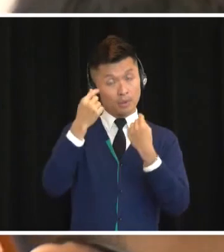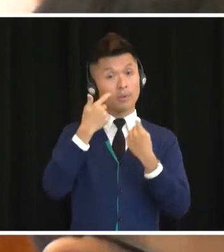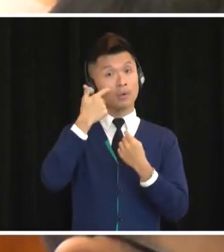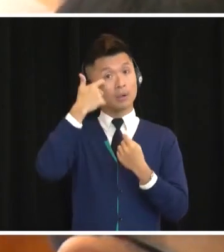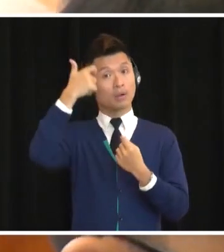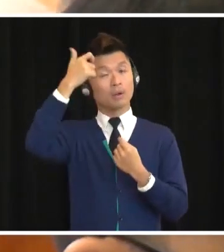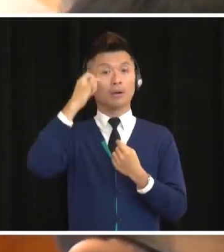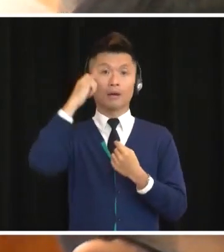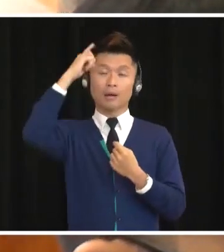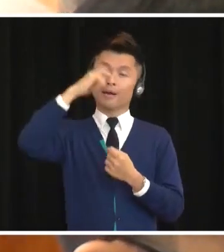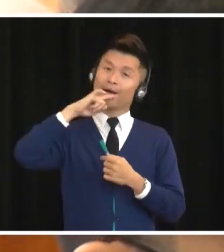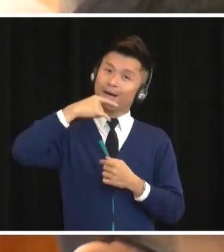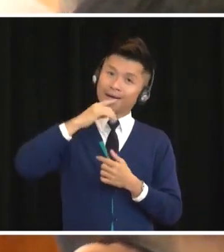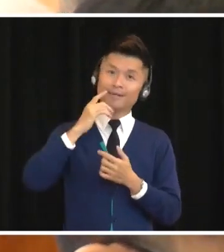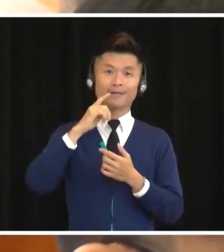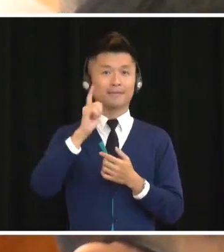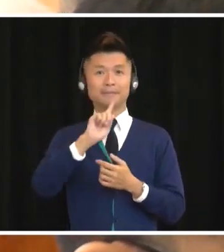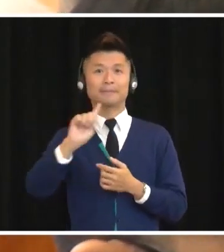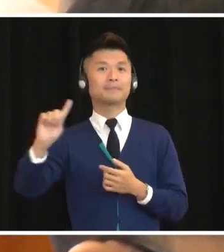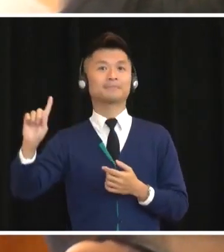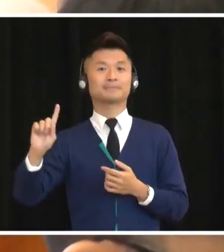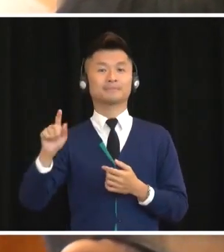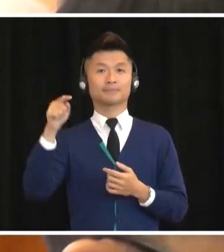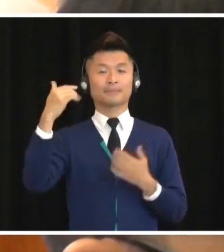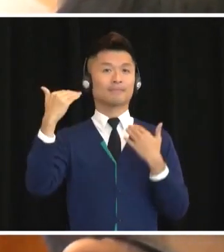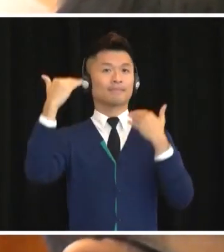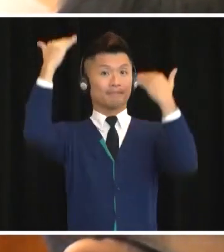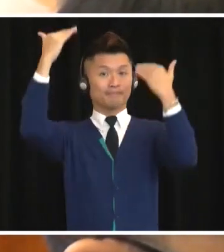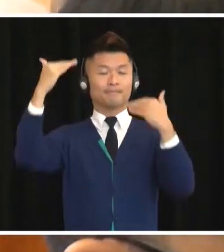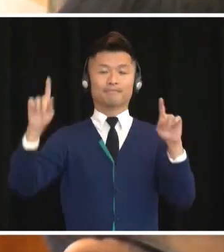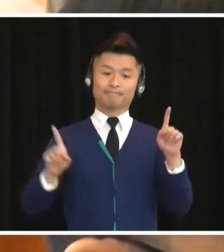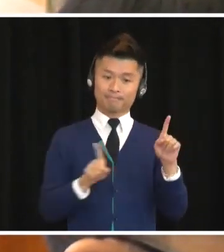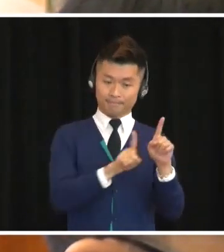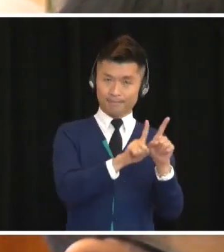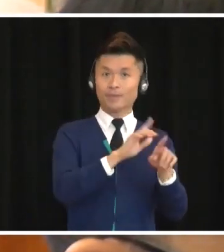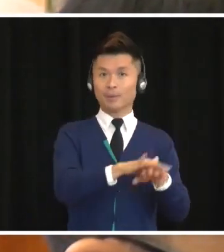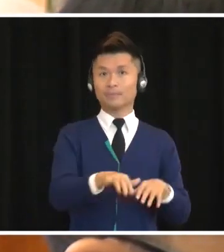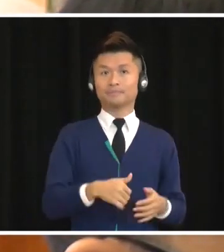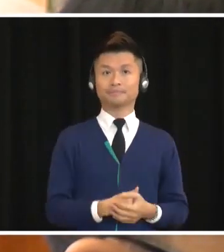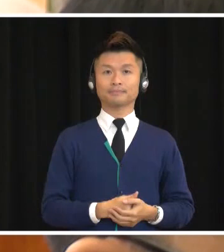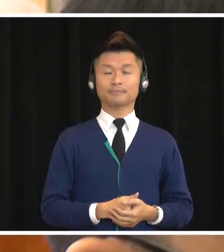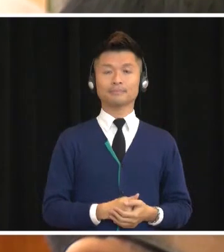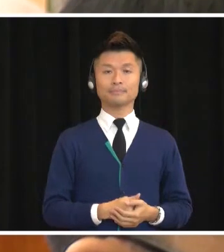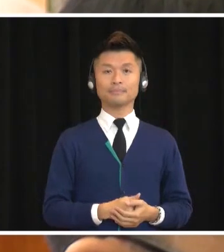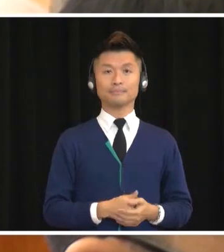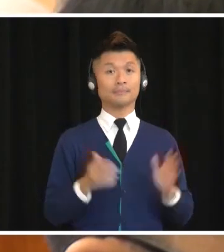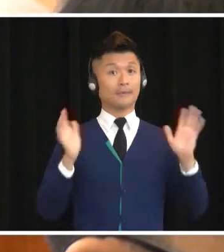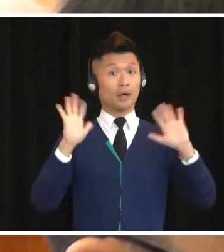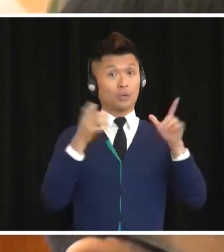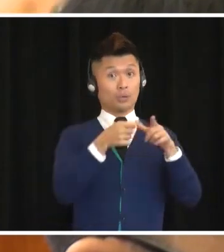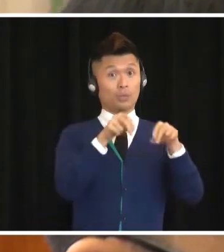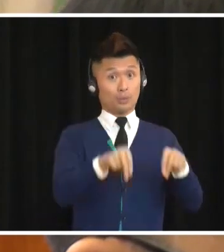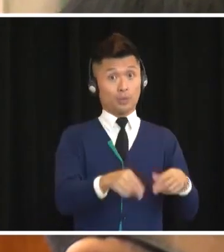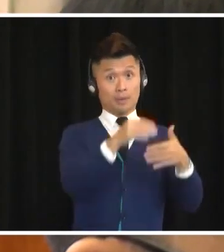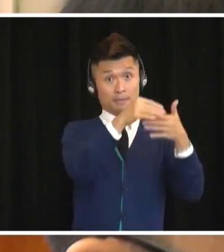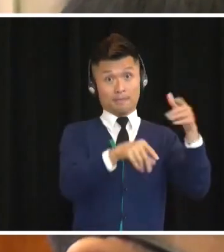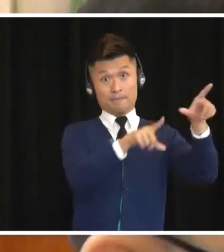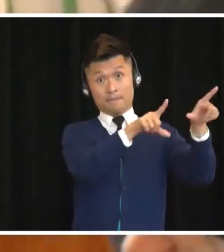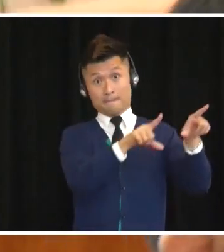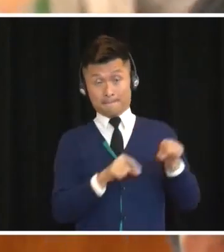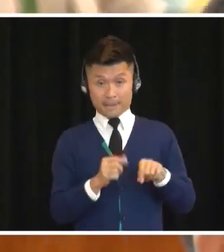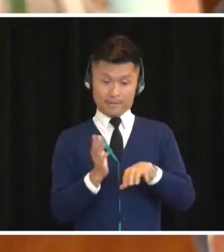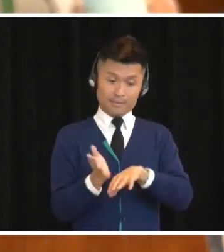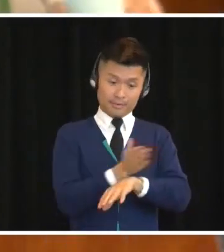parent or the guardian, such as an uncle or aunt, there will be an adult to accompany the